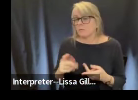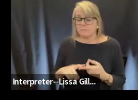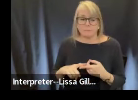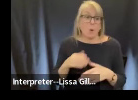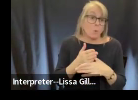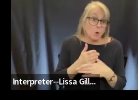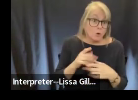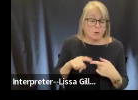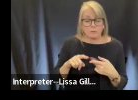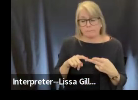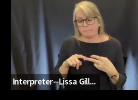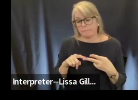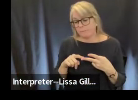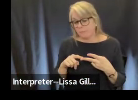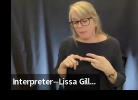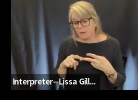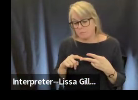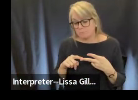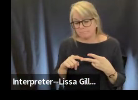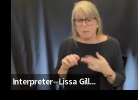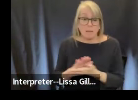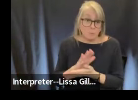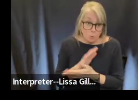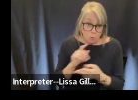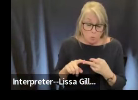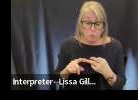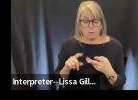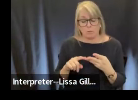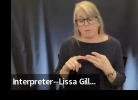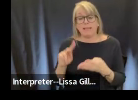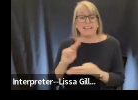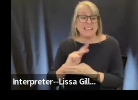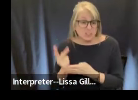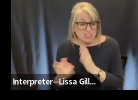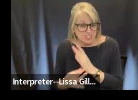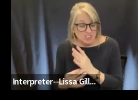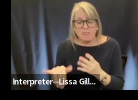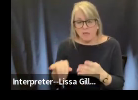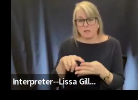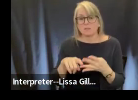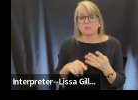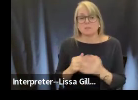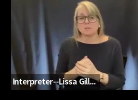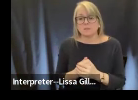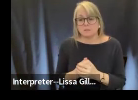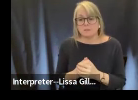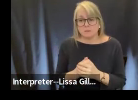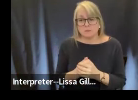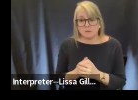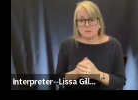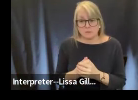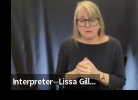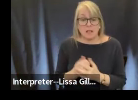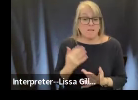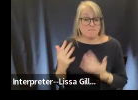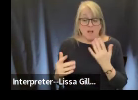They're going to address things like paper, things in your kitchen. Stuff like that will work out really well. And certainly fire extinguishers